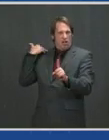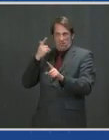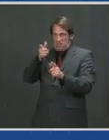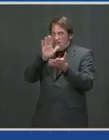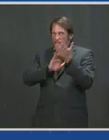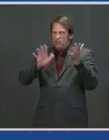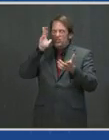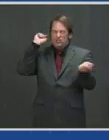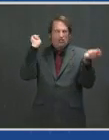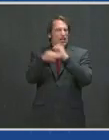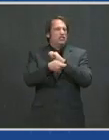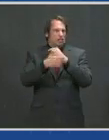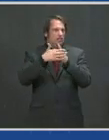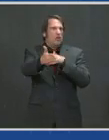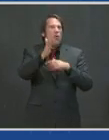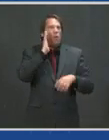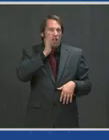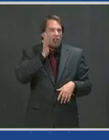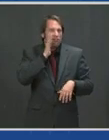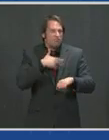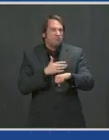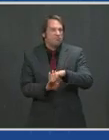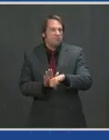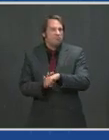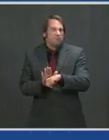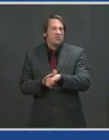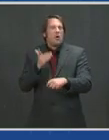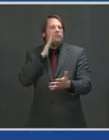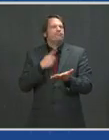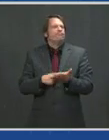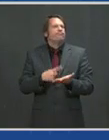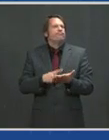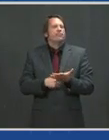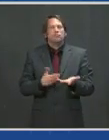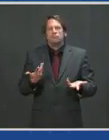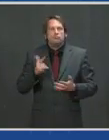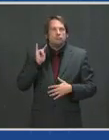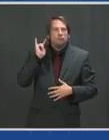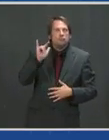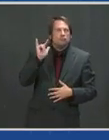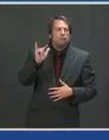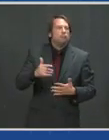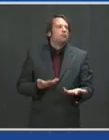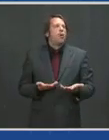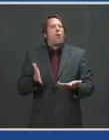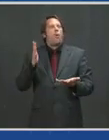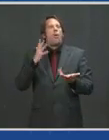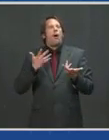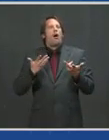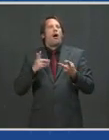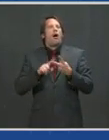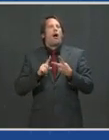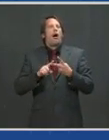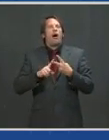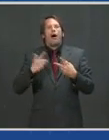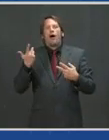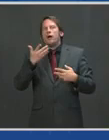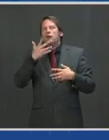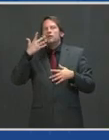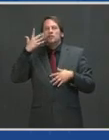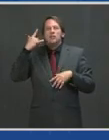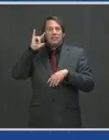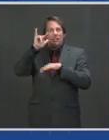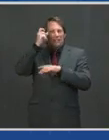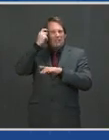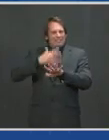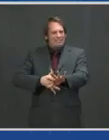We're going to talk about commercial aircraft flying at subsonic speeds, supersonic speeds.